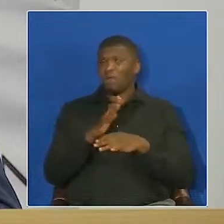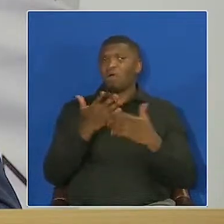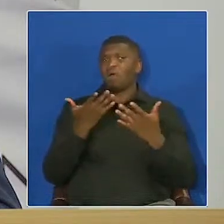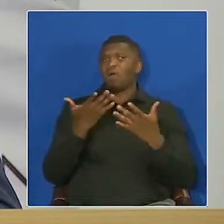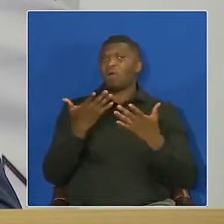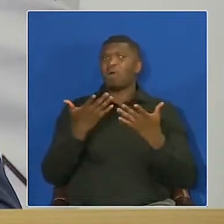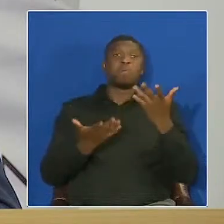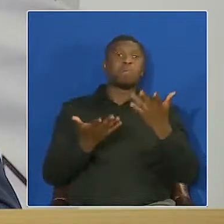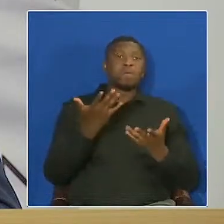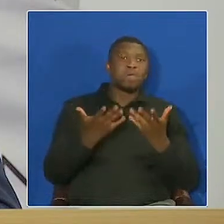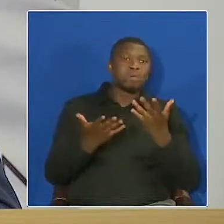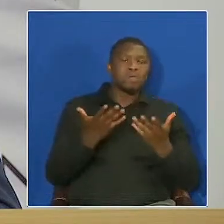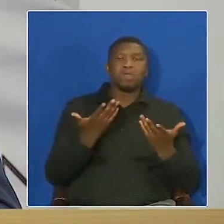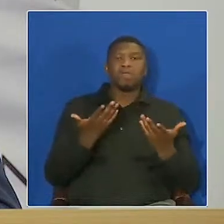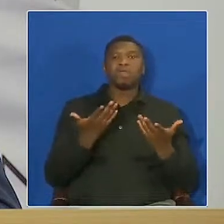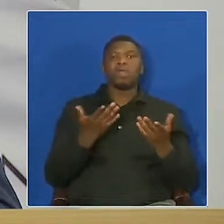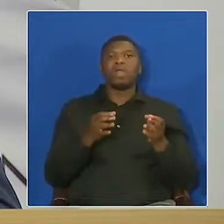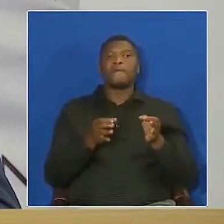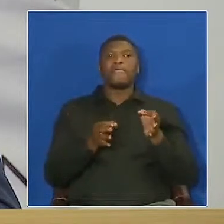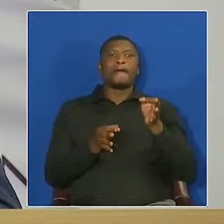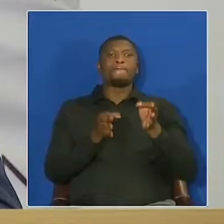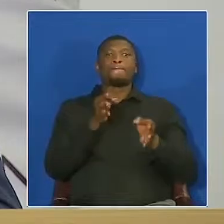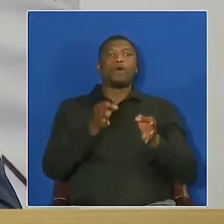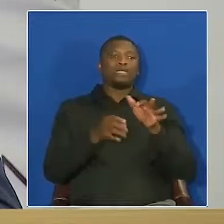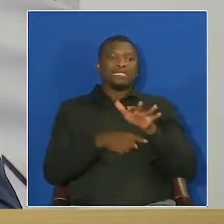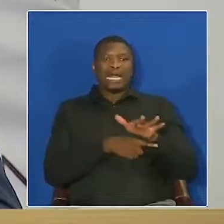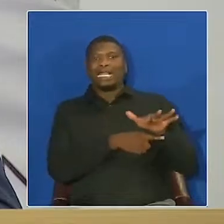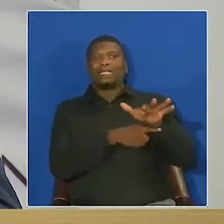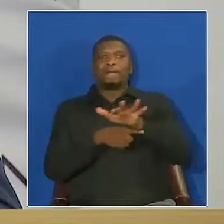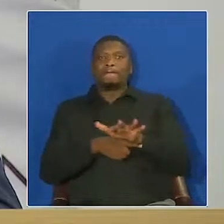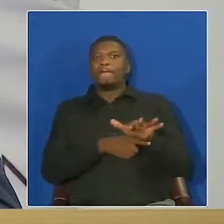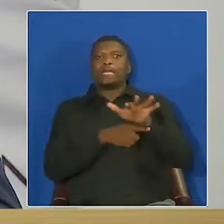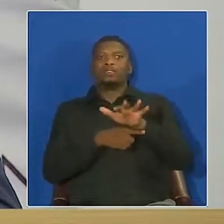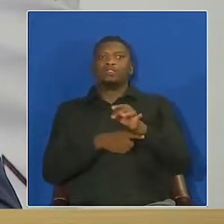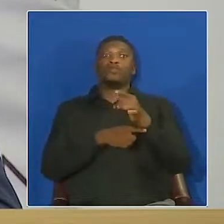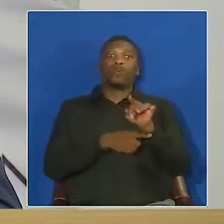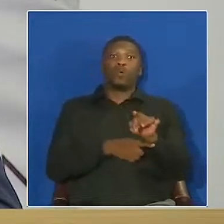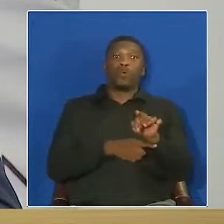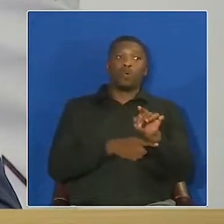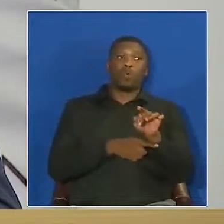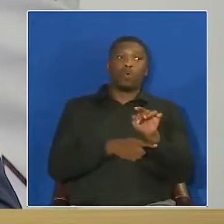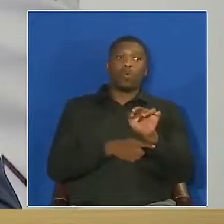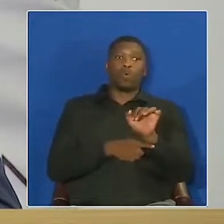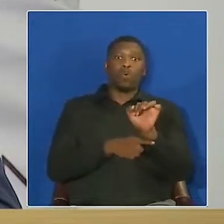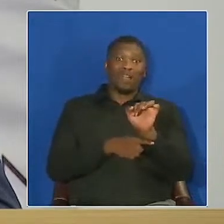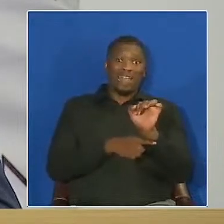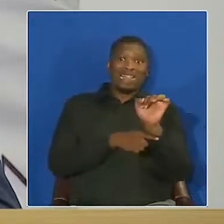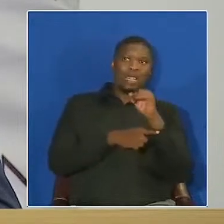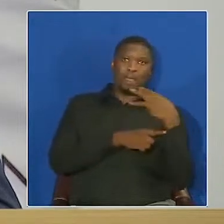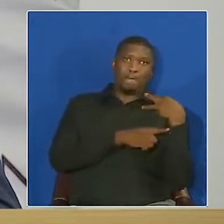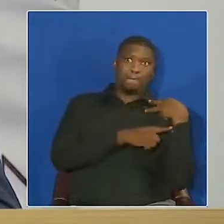the political space of the ministry.